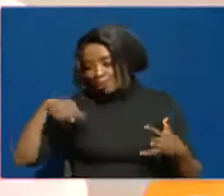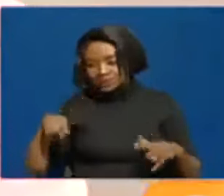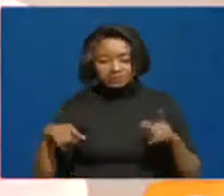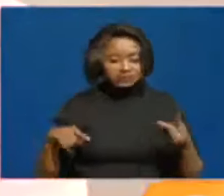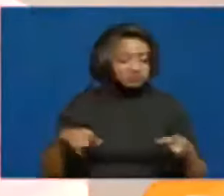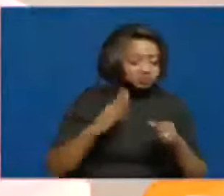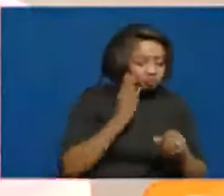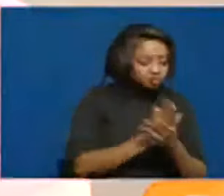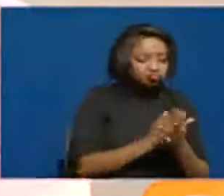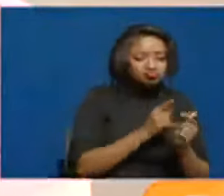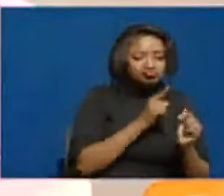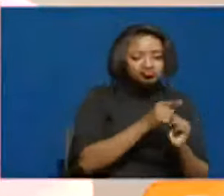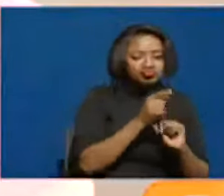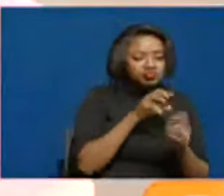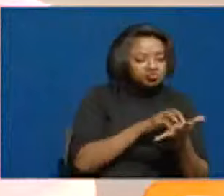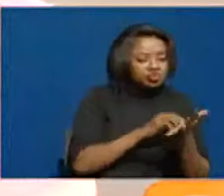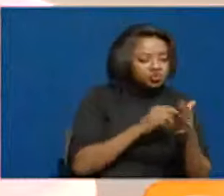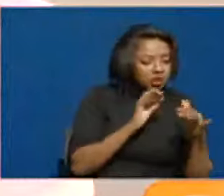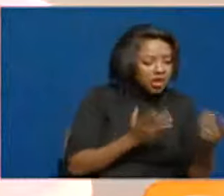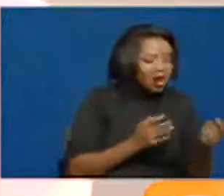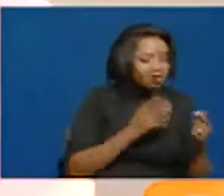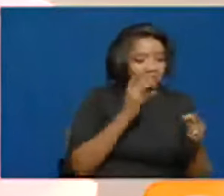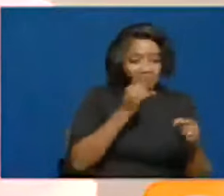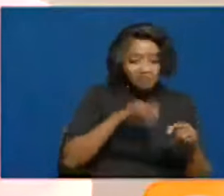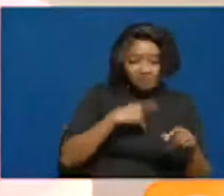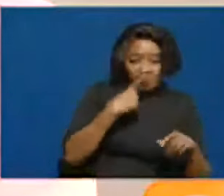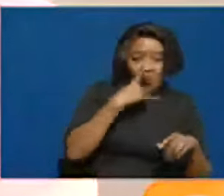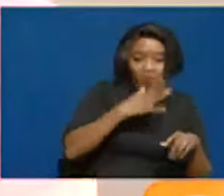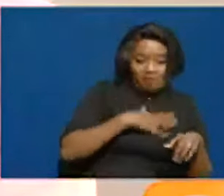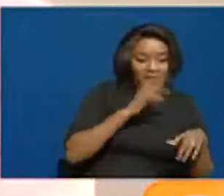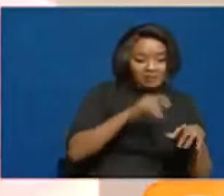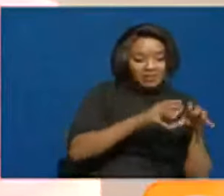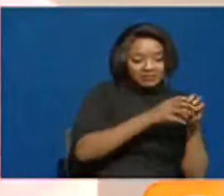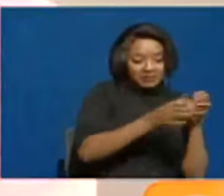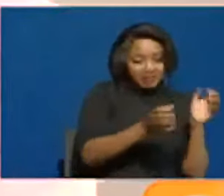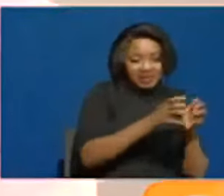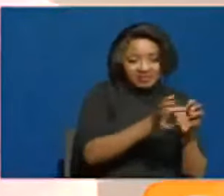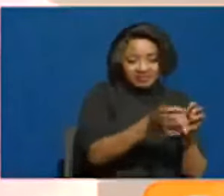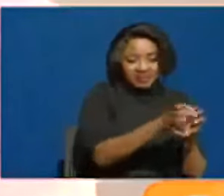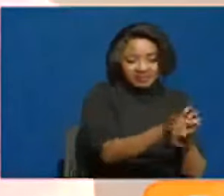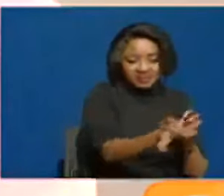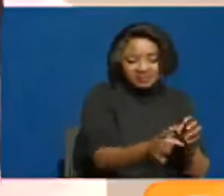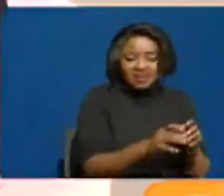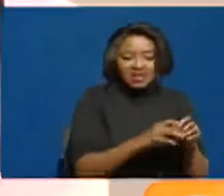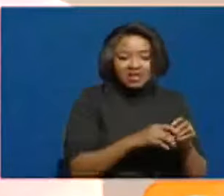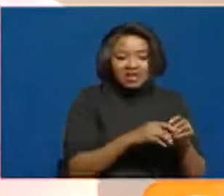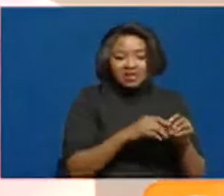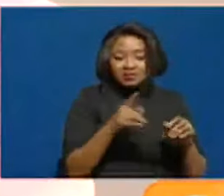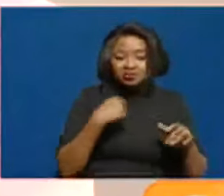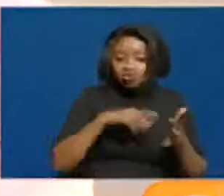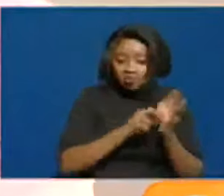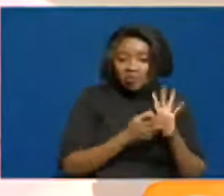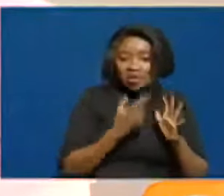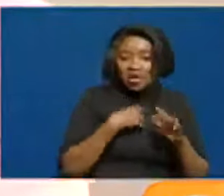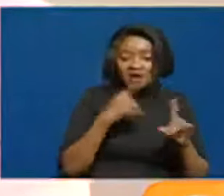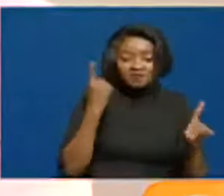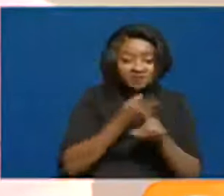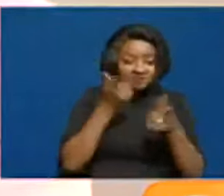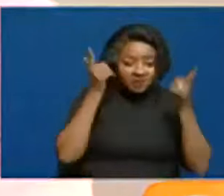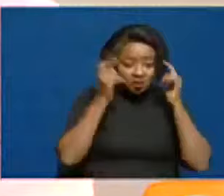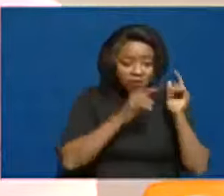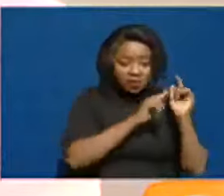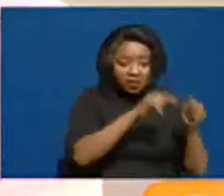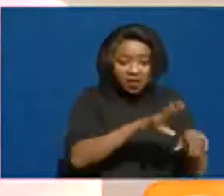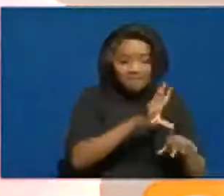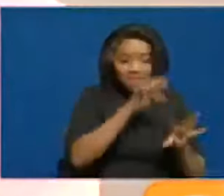home state level, it means I have to separate my garbage into different categories. Exactly. Do we have different lorries going to come and collect them